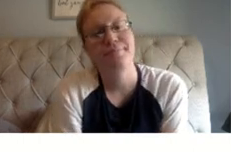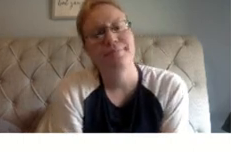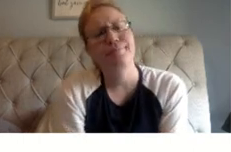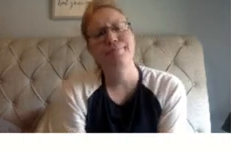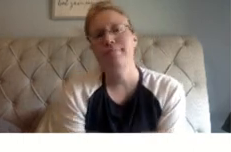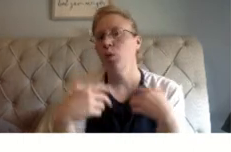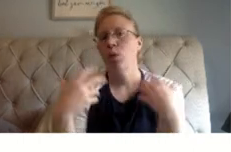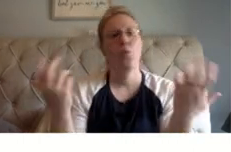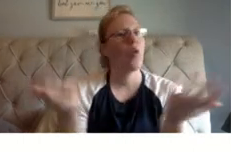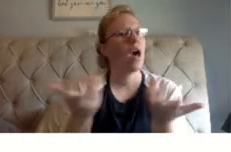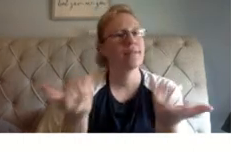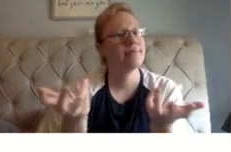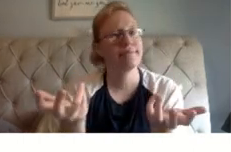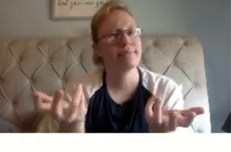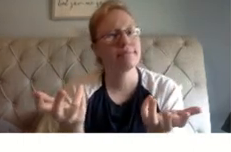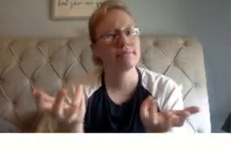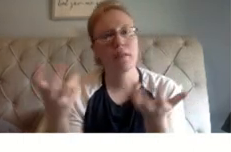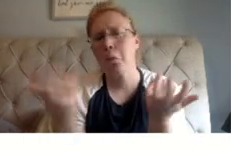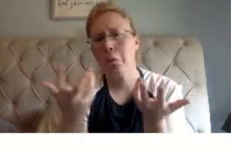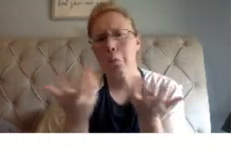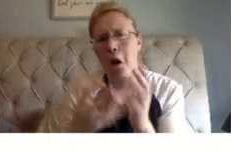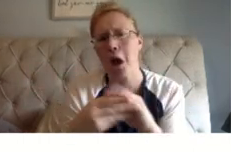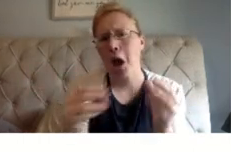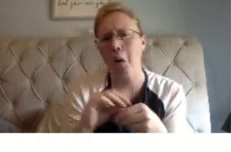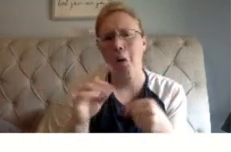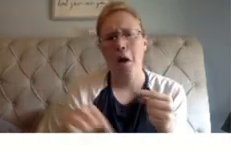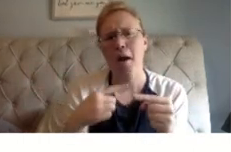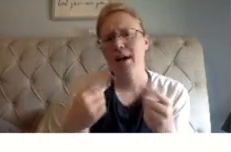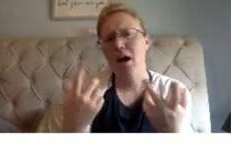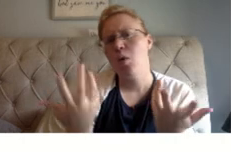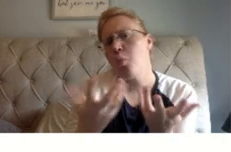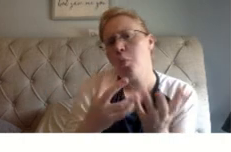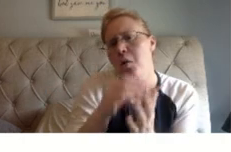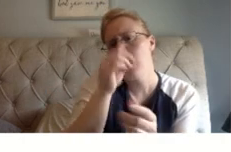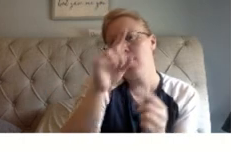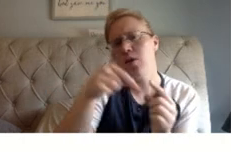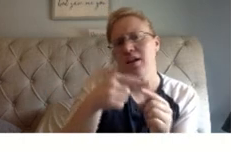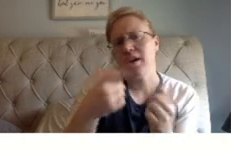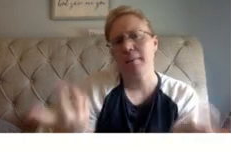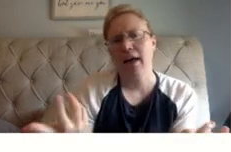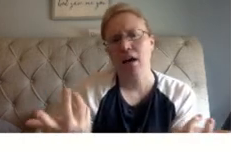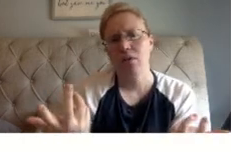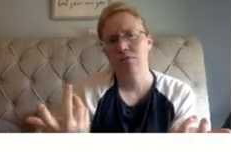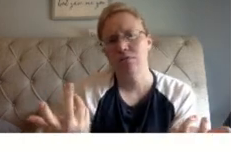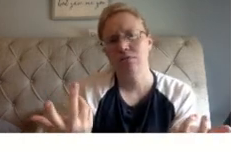what. So what is this story about? What are we learning about?